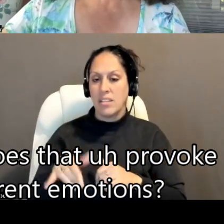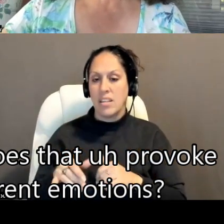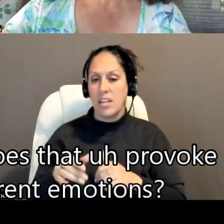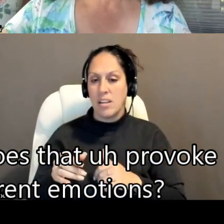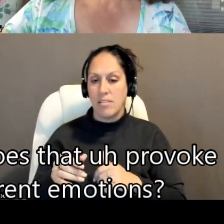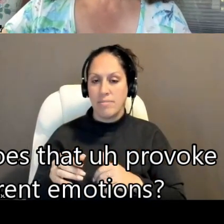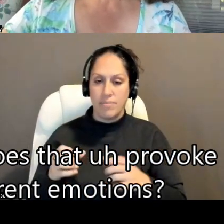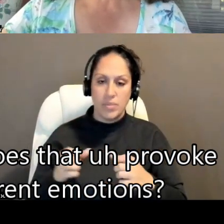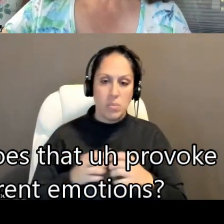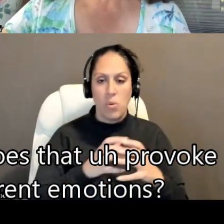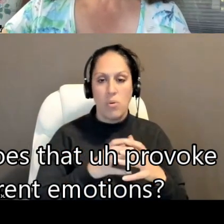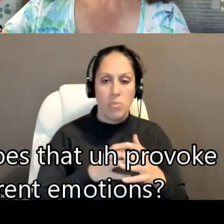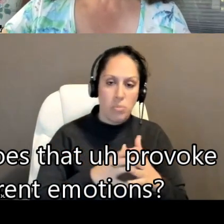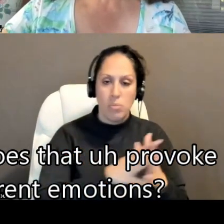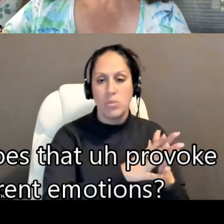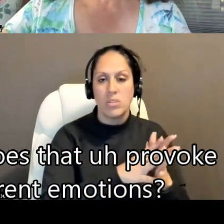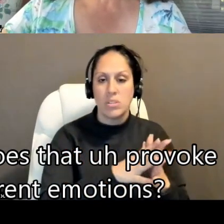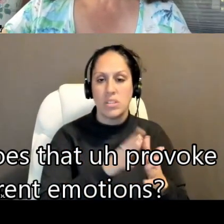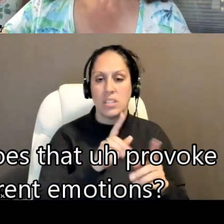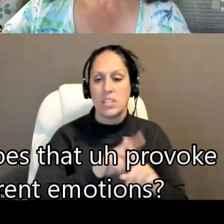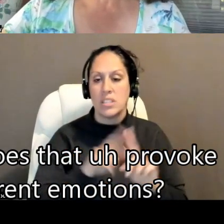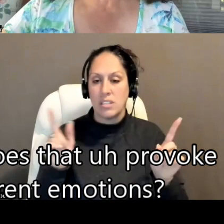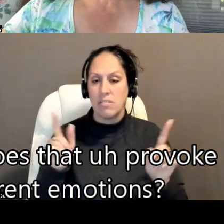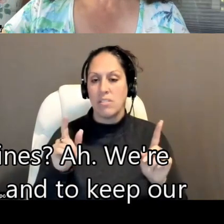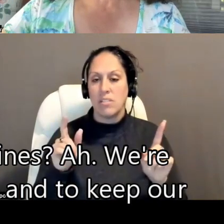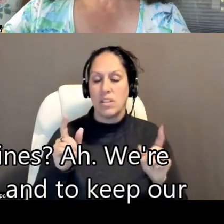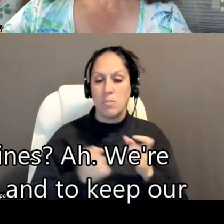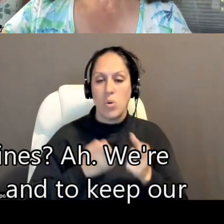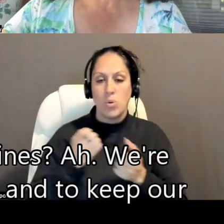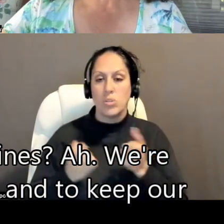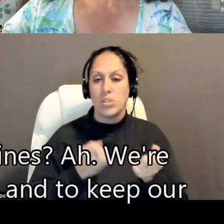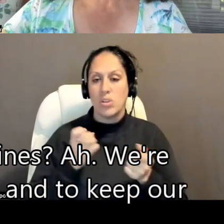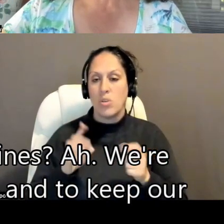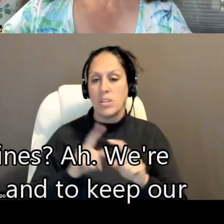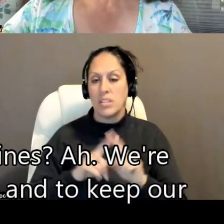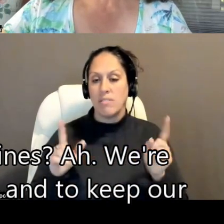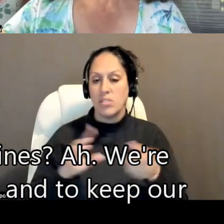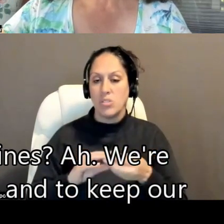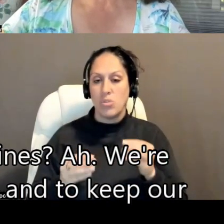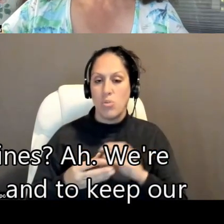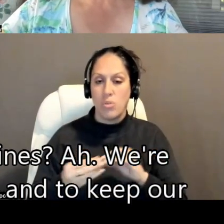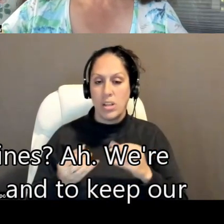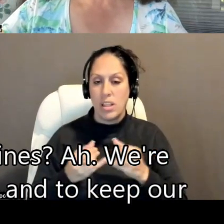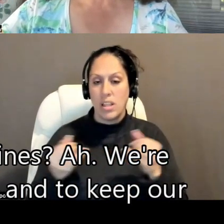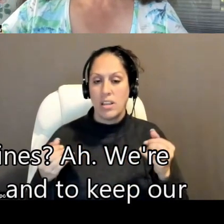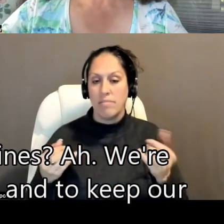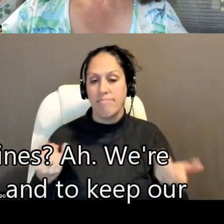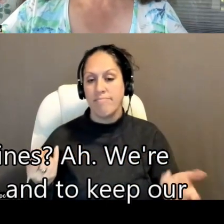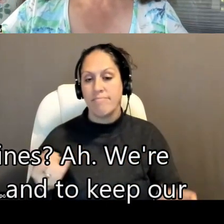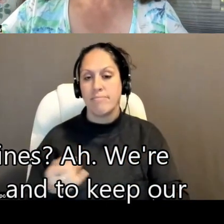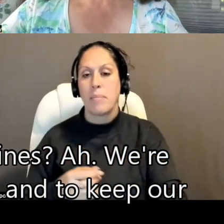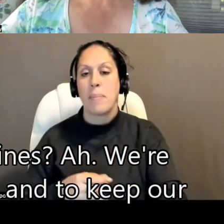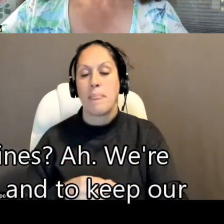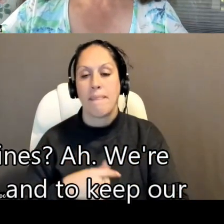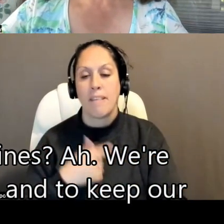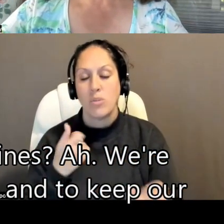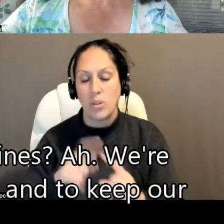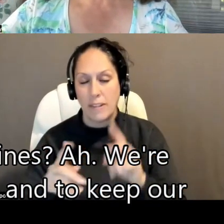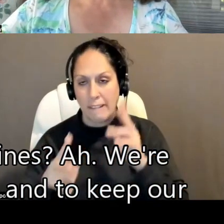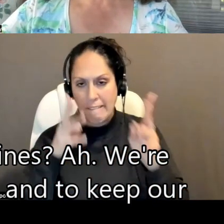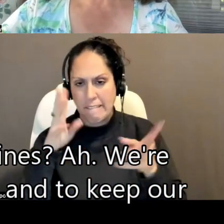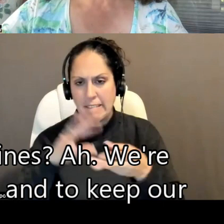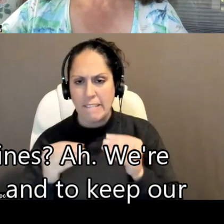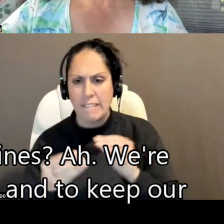provoke different different emotions or even different storylines? We're trying to create a